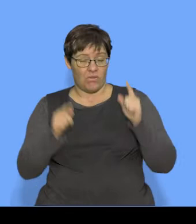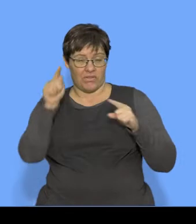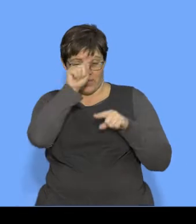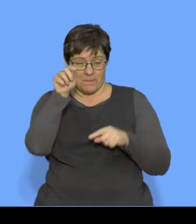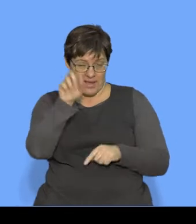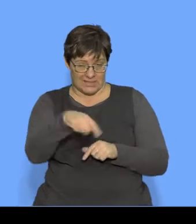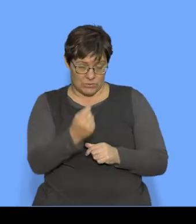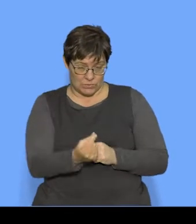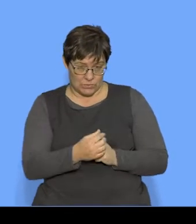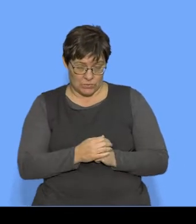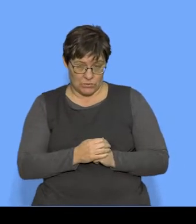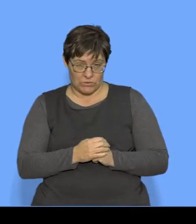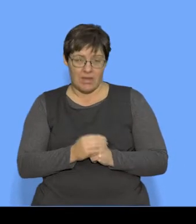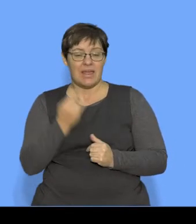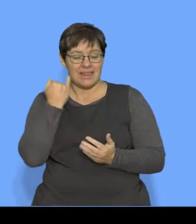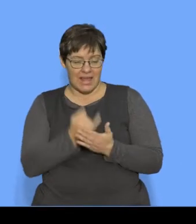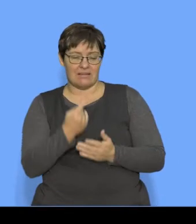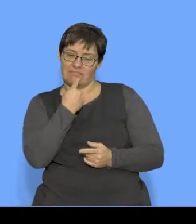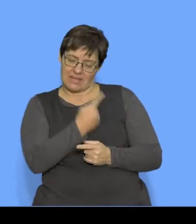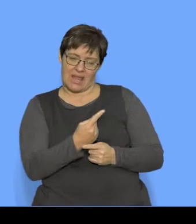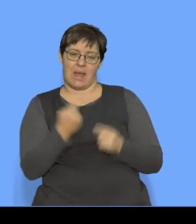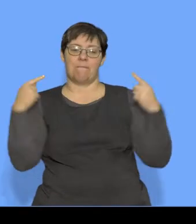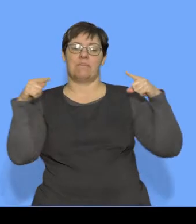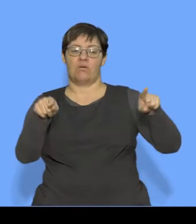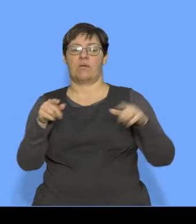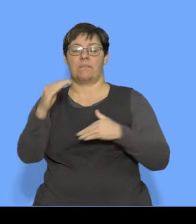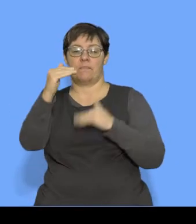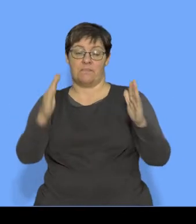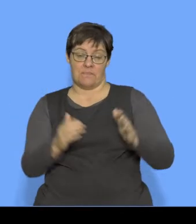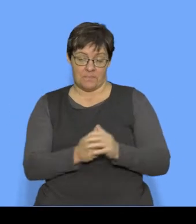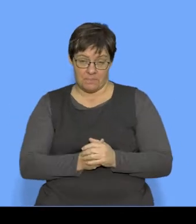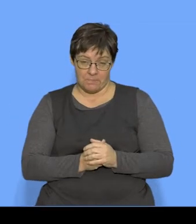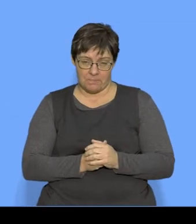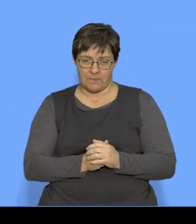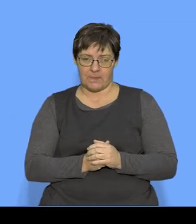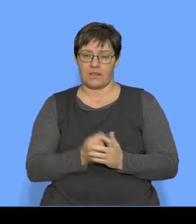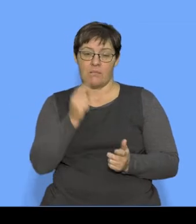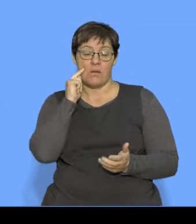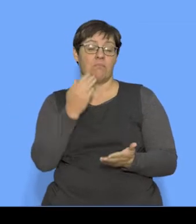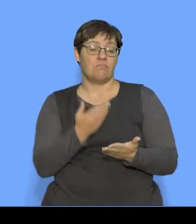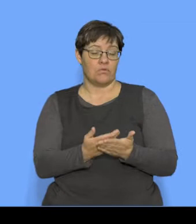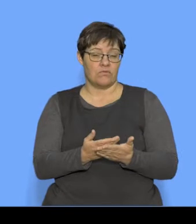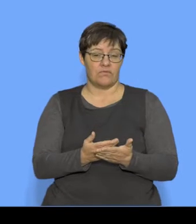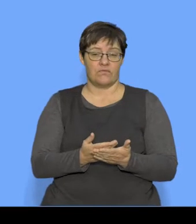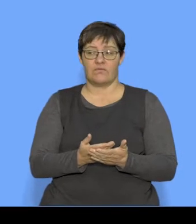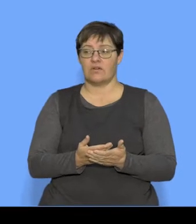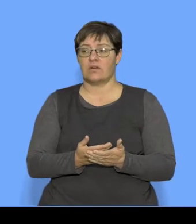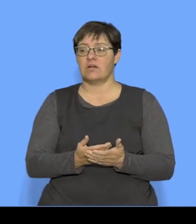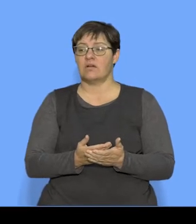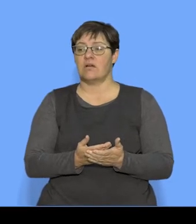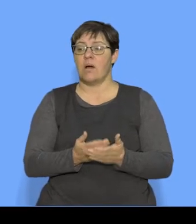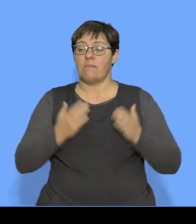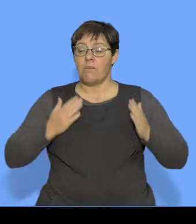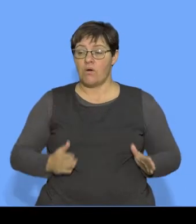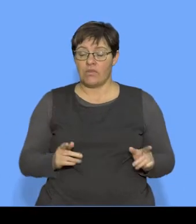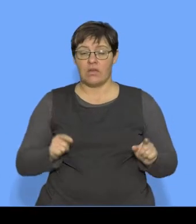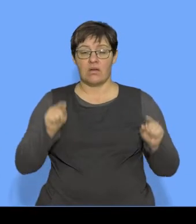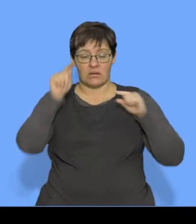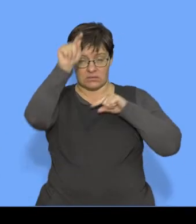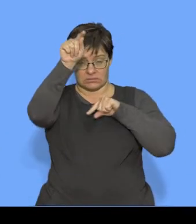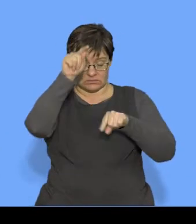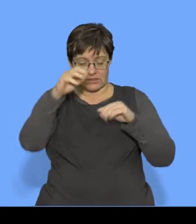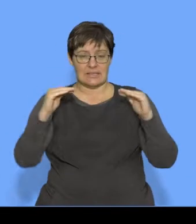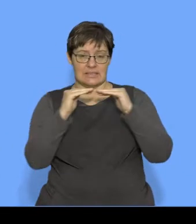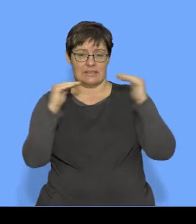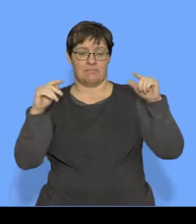to the side on the right. Then I can claim this is a parallelogram. I can prove that the sides, both pairs of opposite